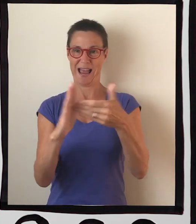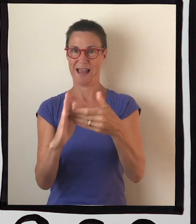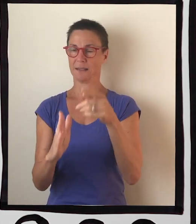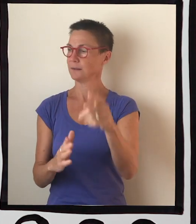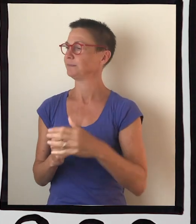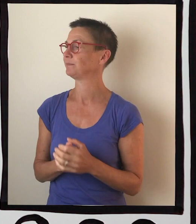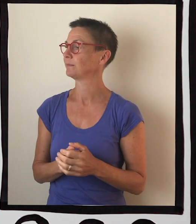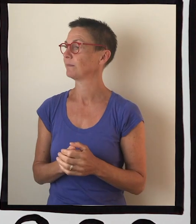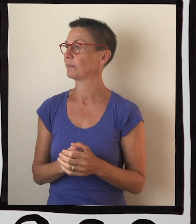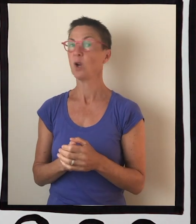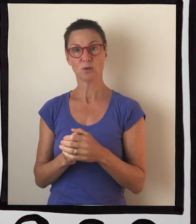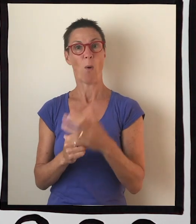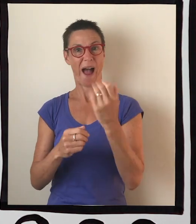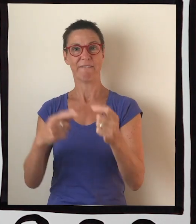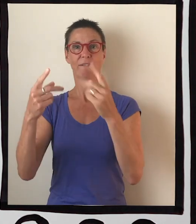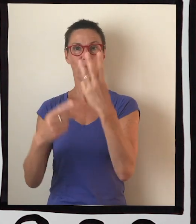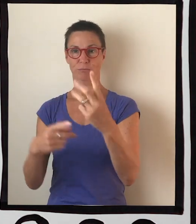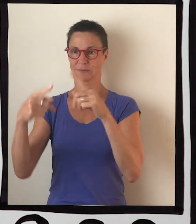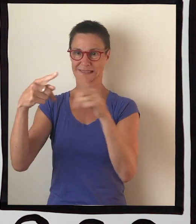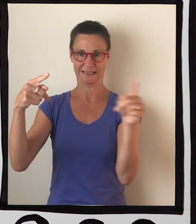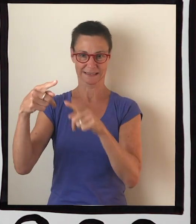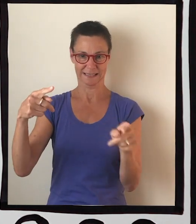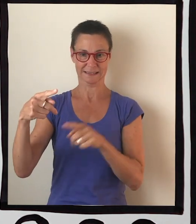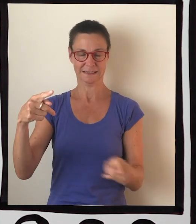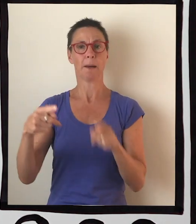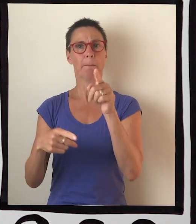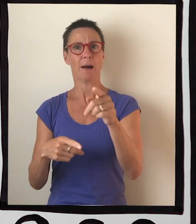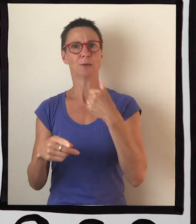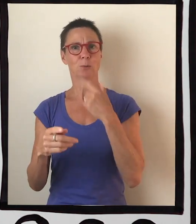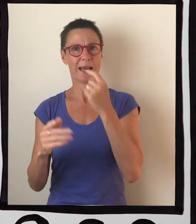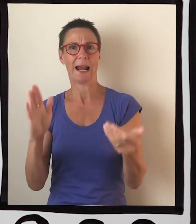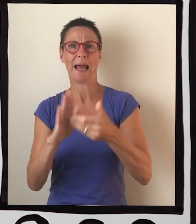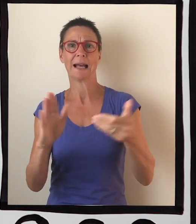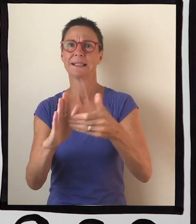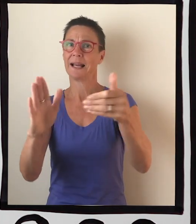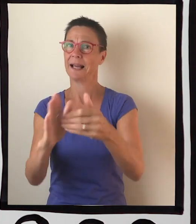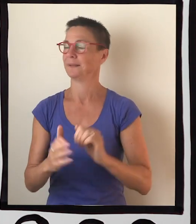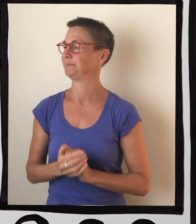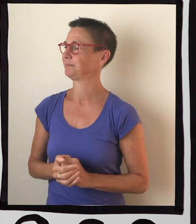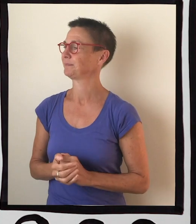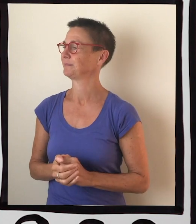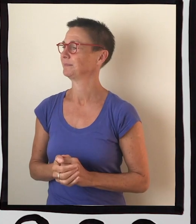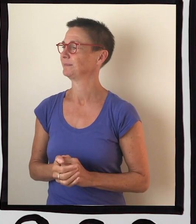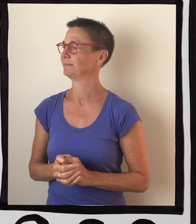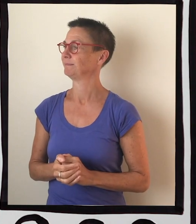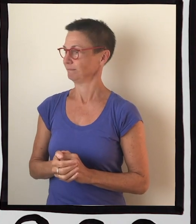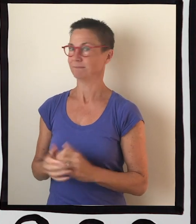The spaces are where we're going to write your ideas. Okay, shall I get my pen? Get your pen. Okay, pen.